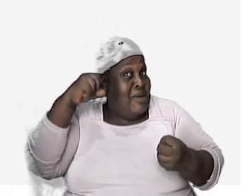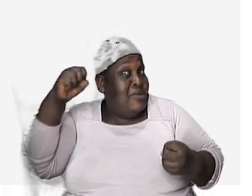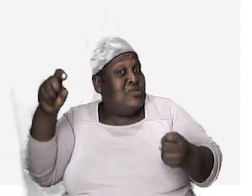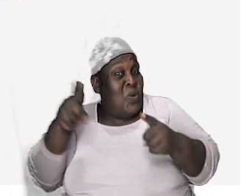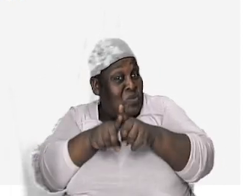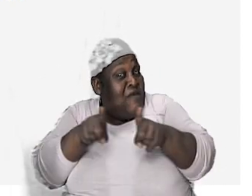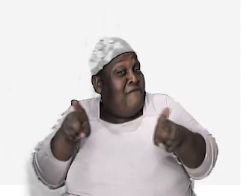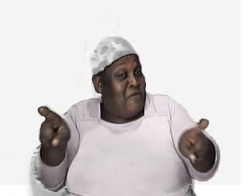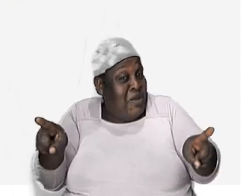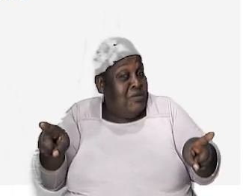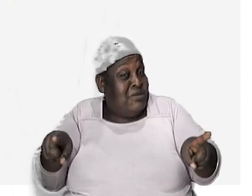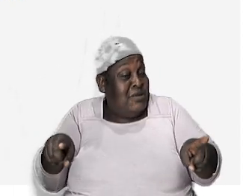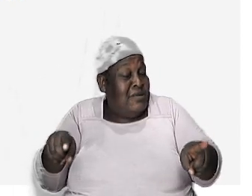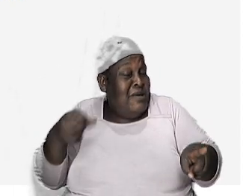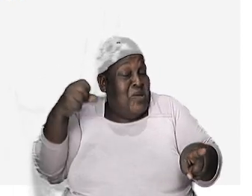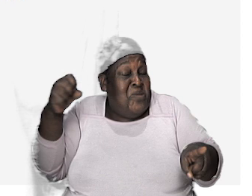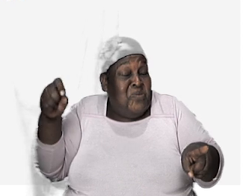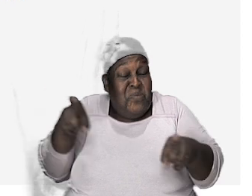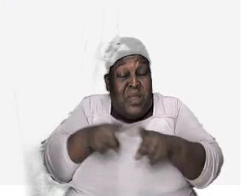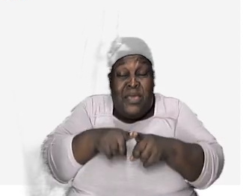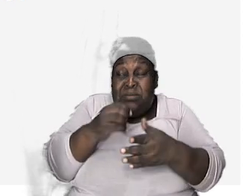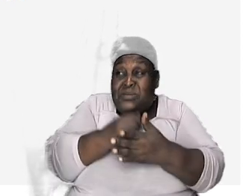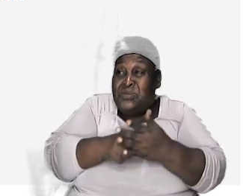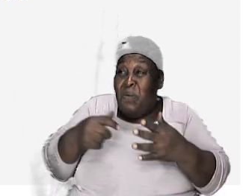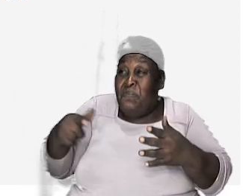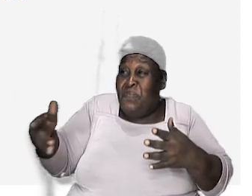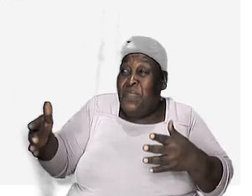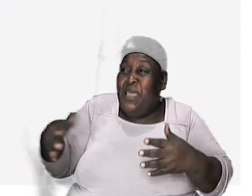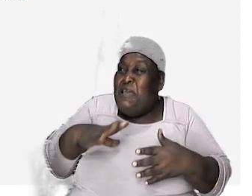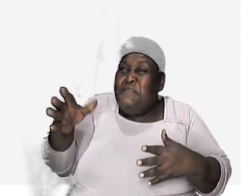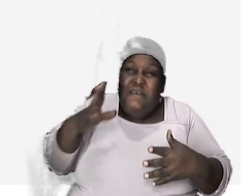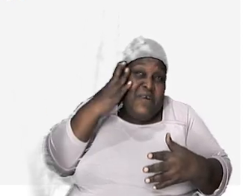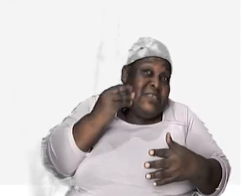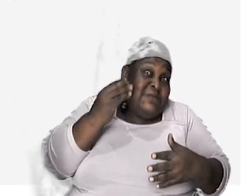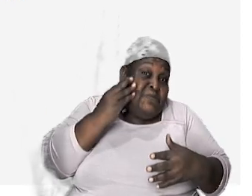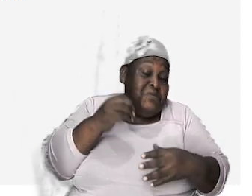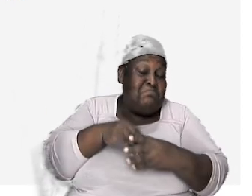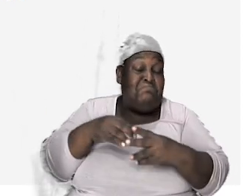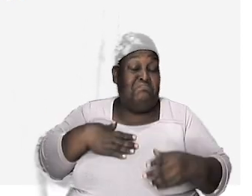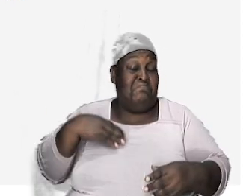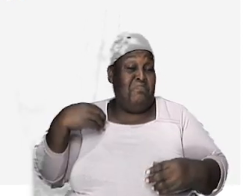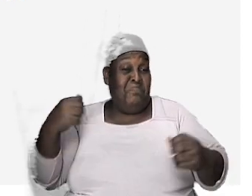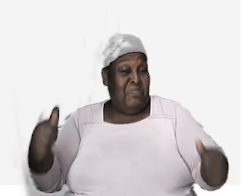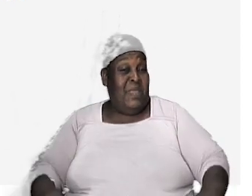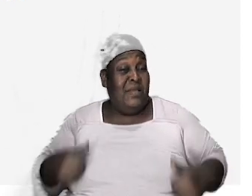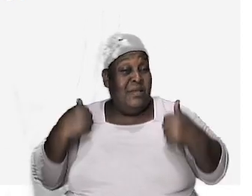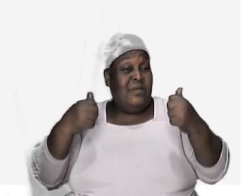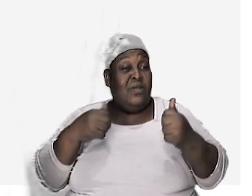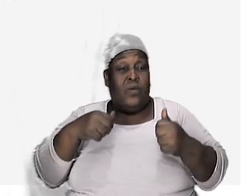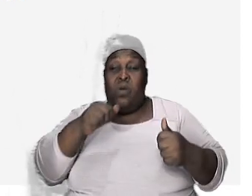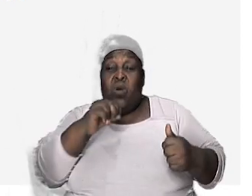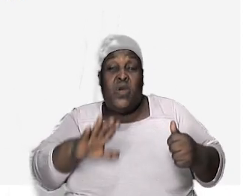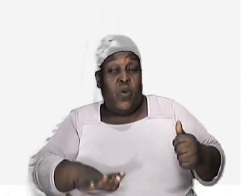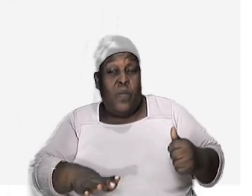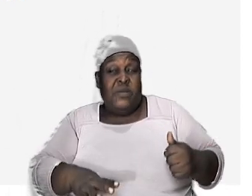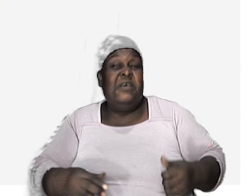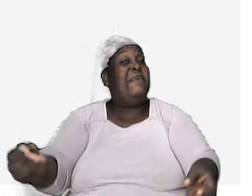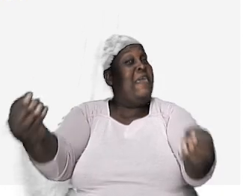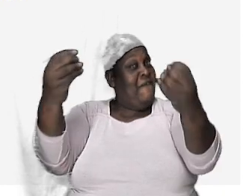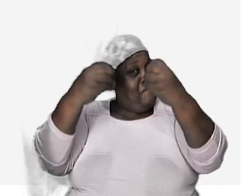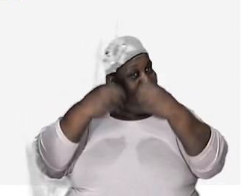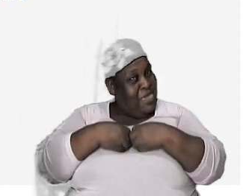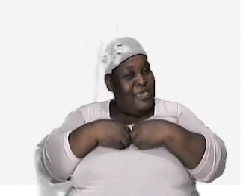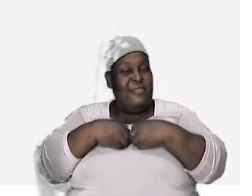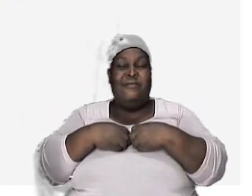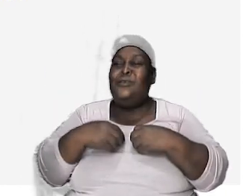That's so like something I've never experienced in my life. So she said to him, give me this water that I may not thirst,